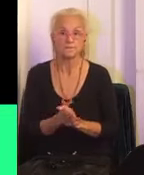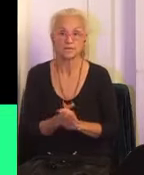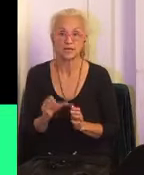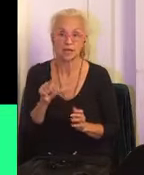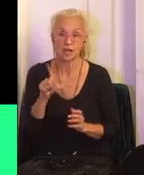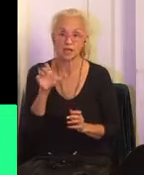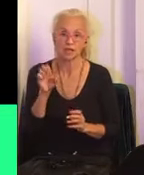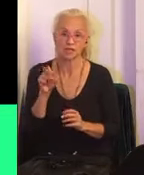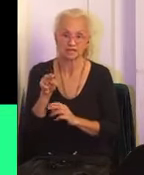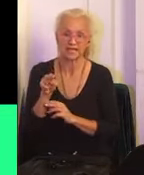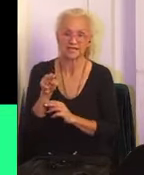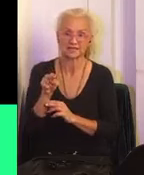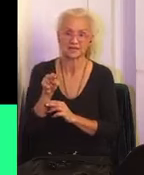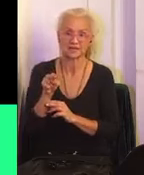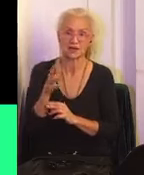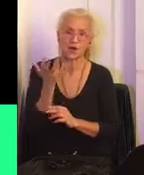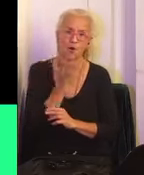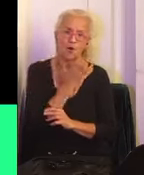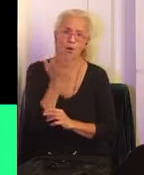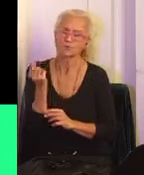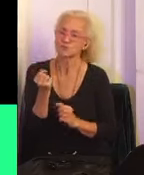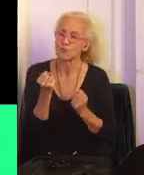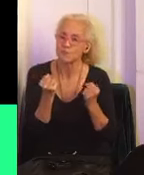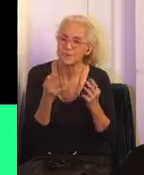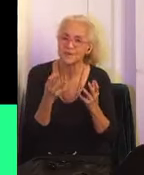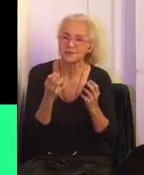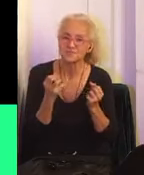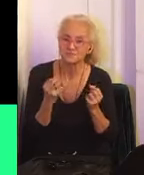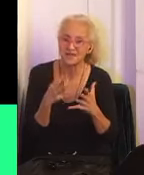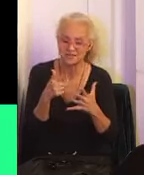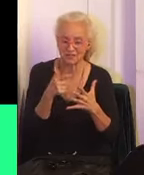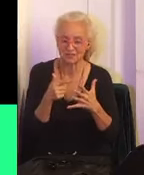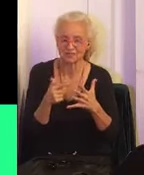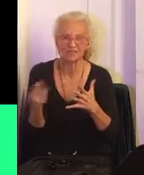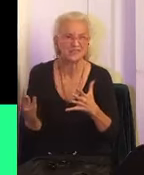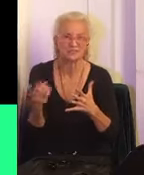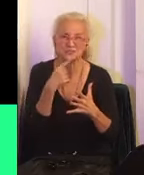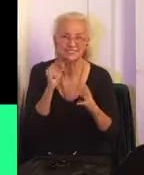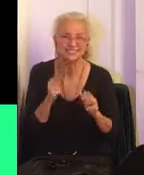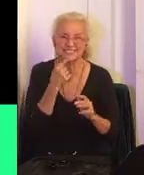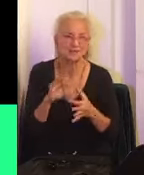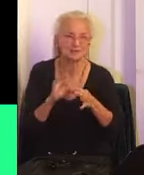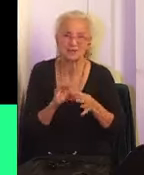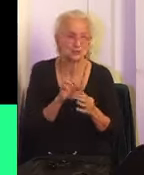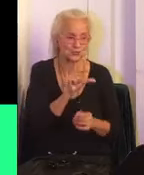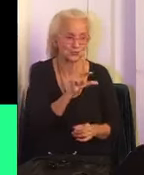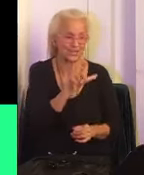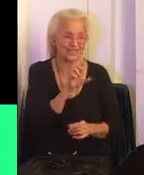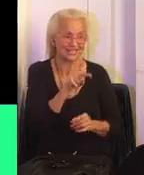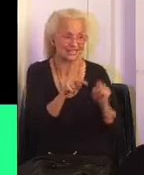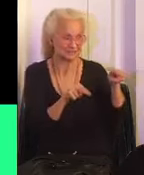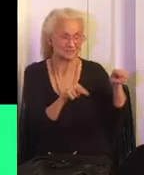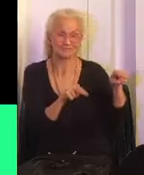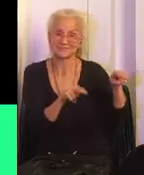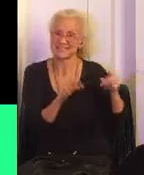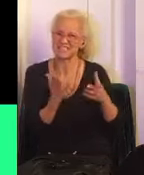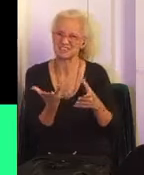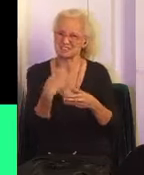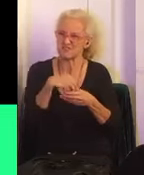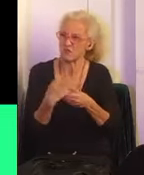Glenn, oh, there's so many, many things you could say about Glenn. Glenn was part of so